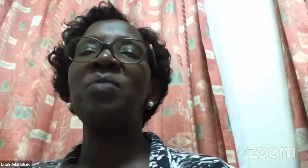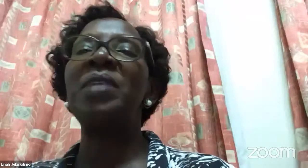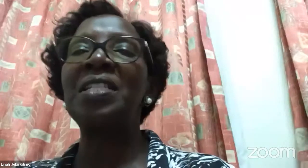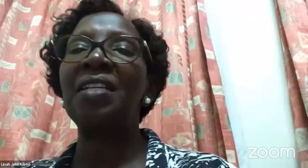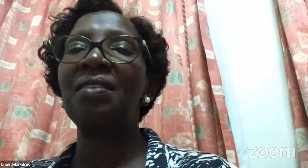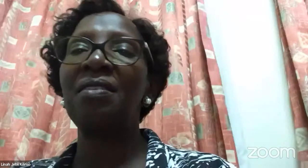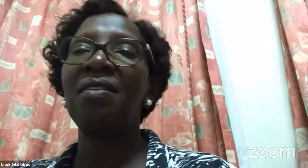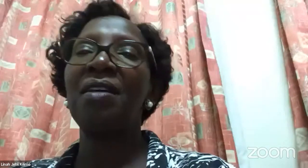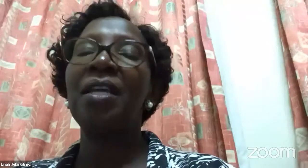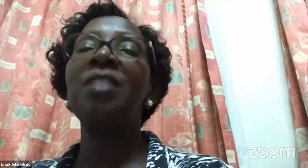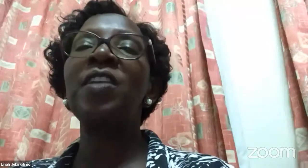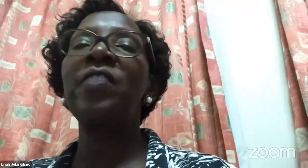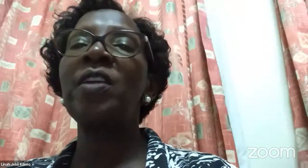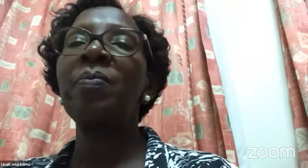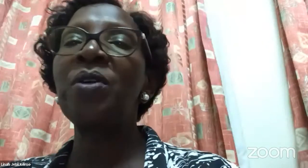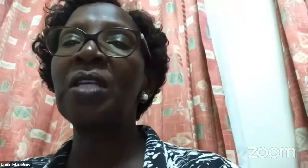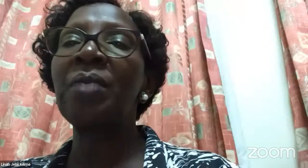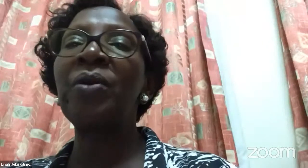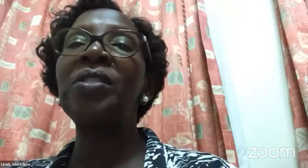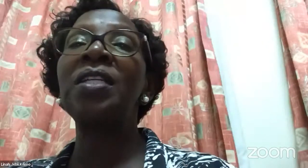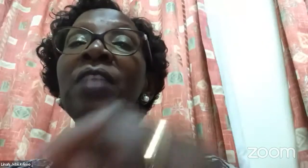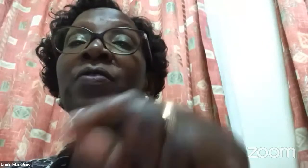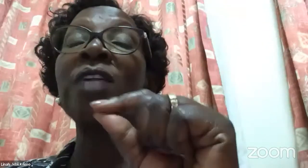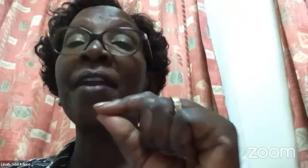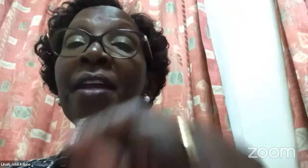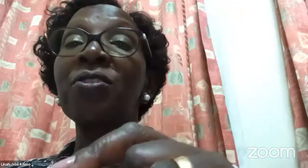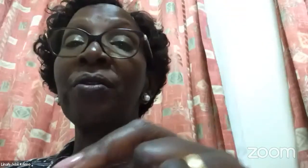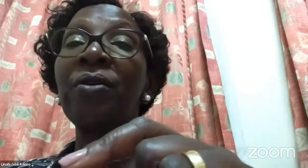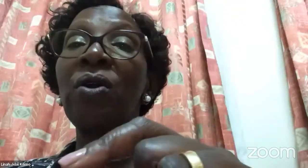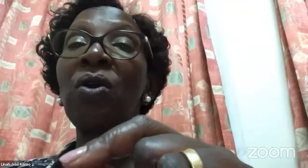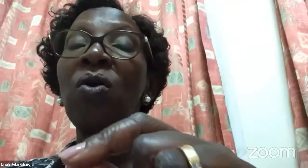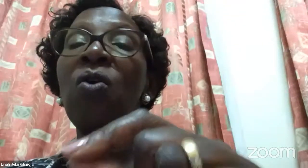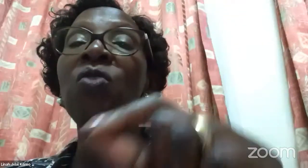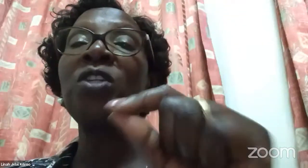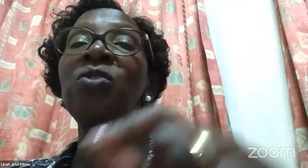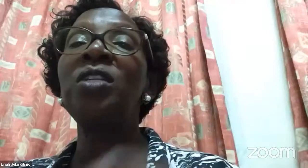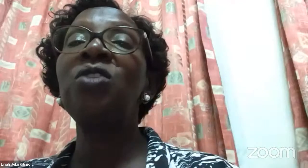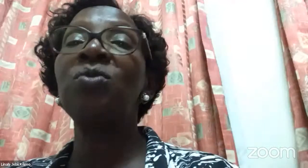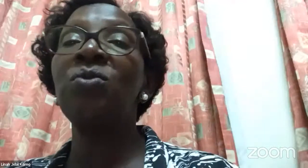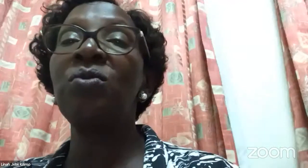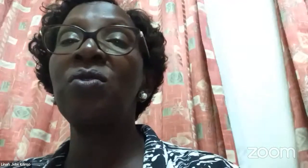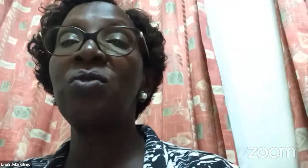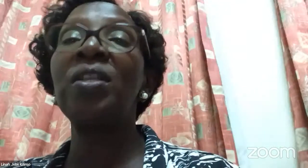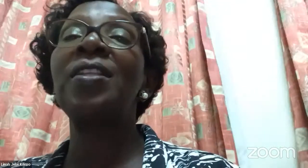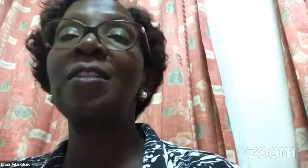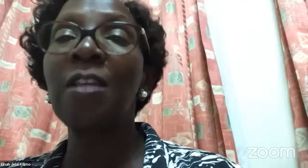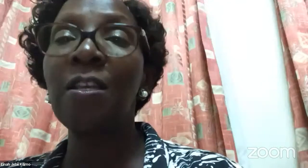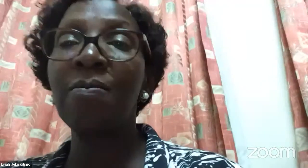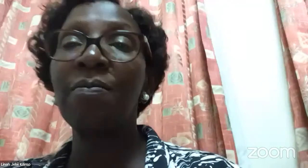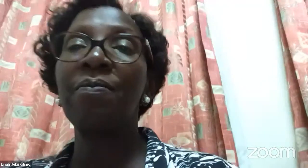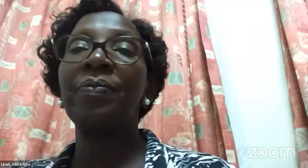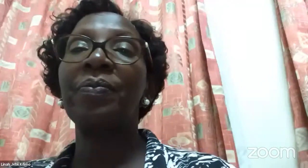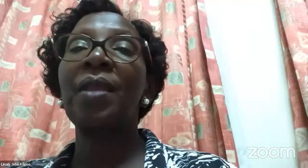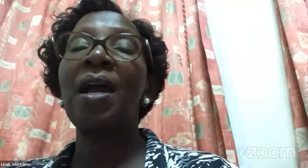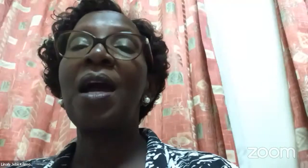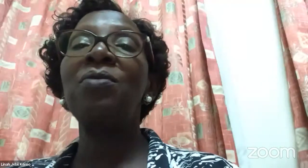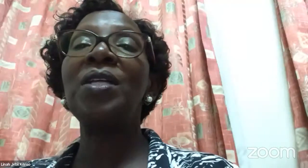that board meeting is very, very important, because it gives you direction on what you need to do during the day.